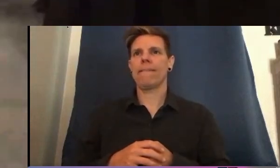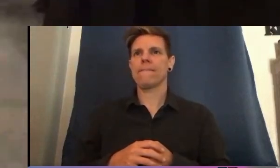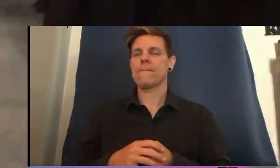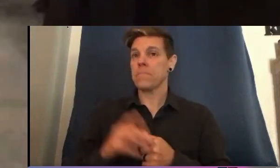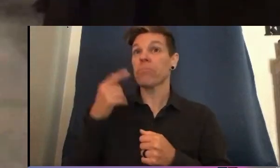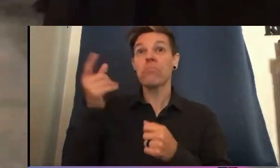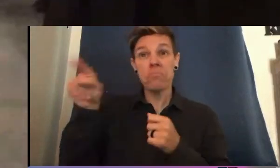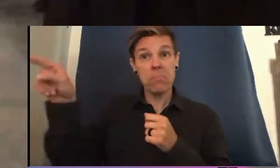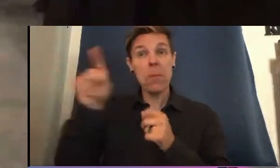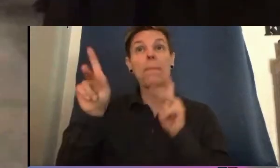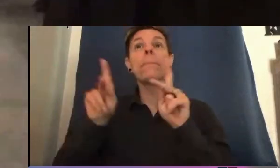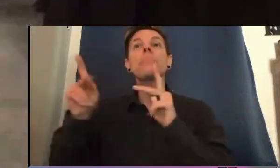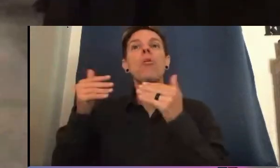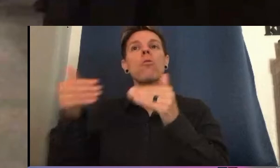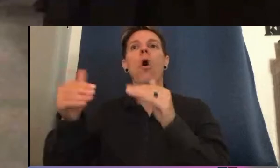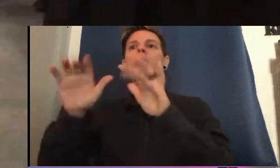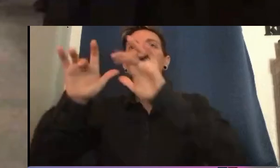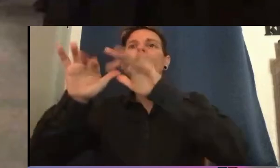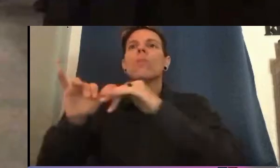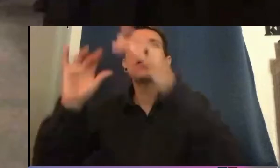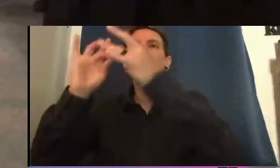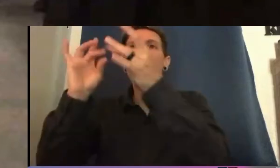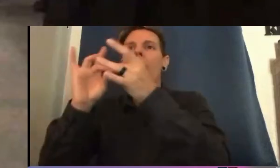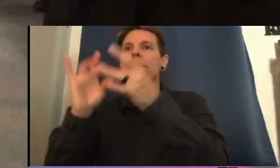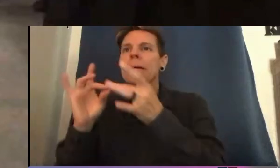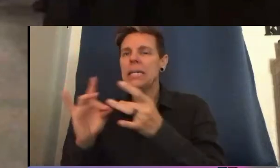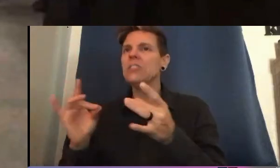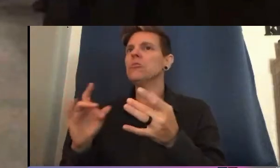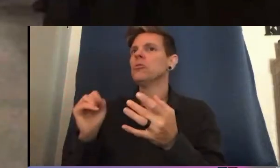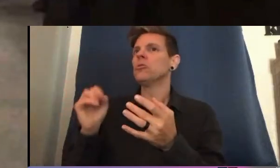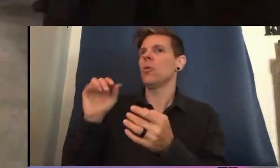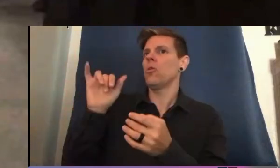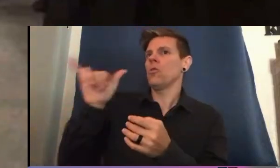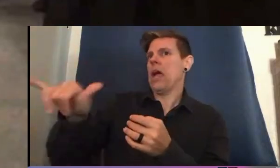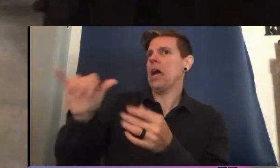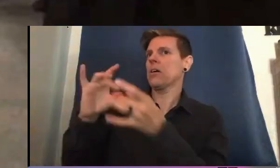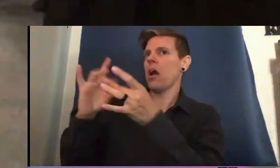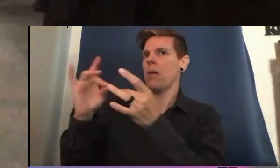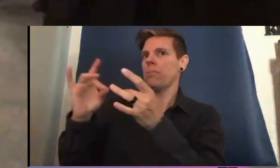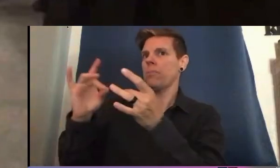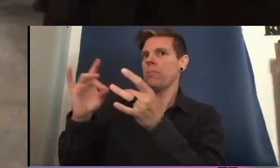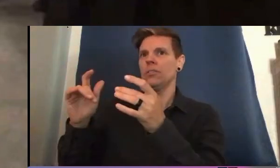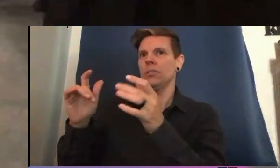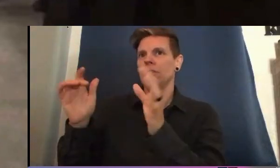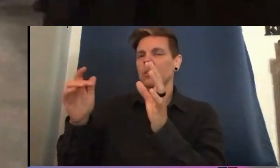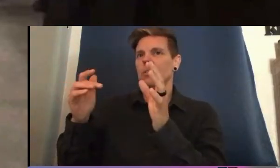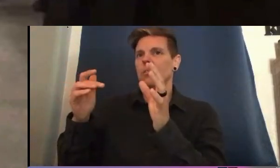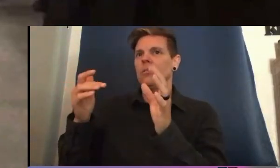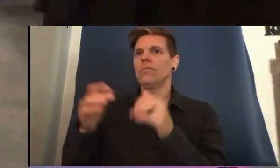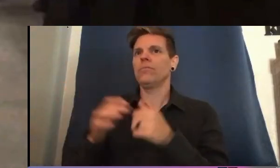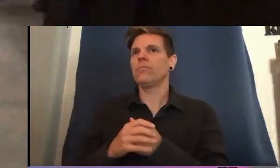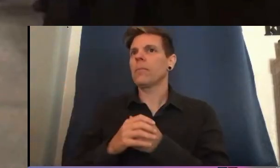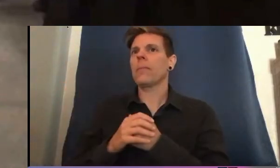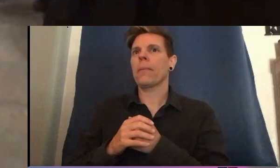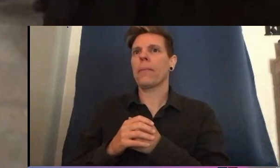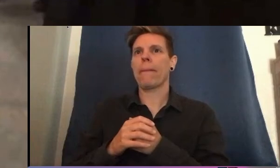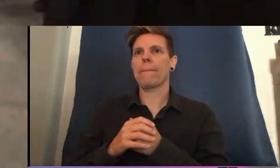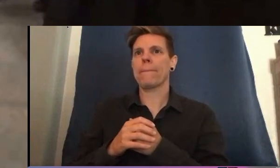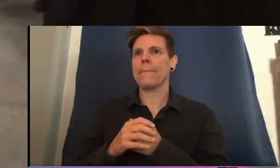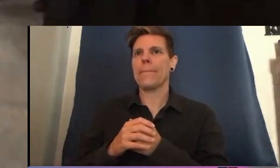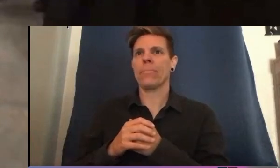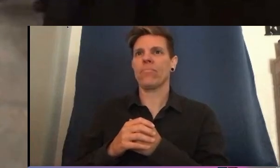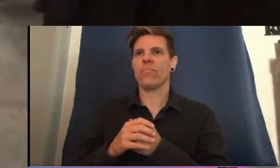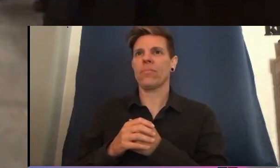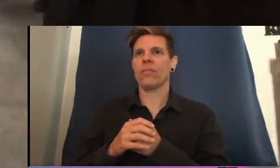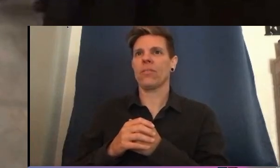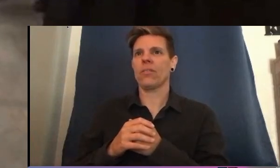to kind of tie up that comment, the threatening language and against Board of Health members, and